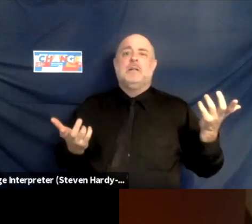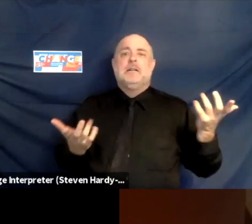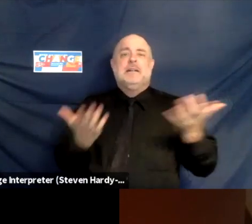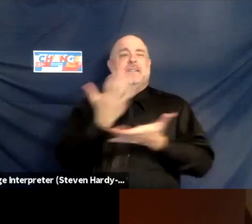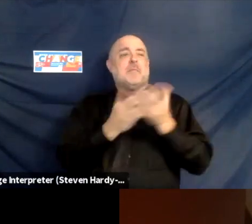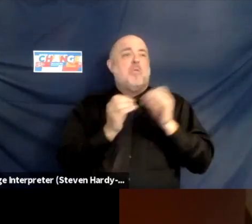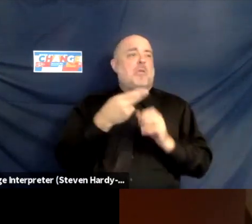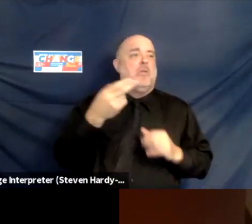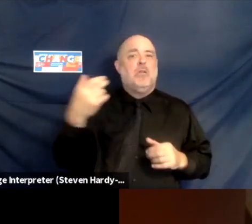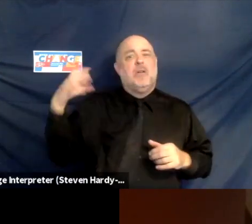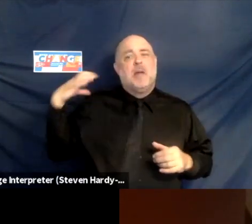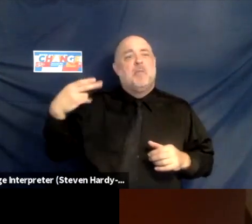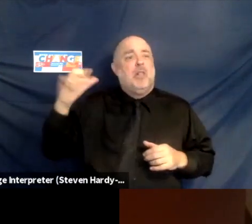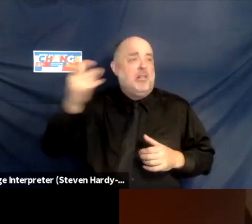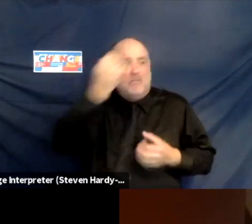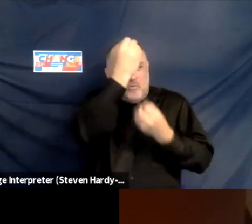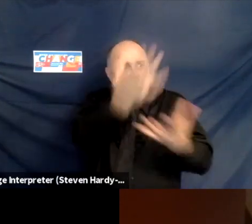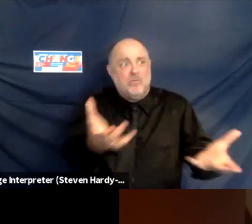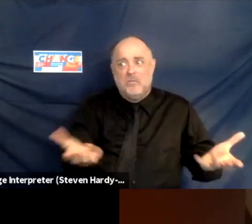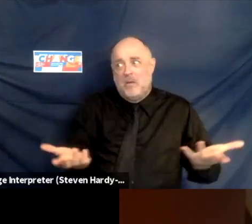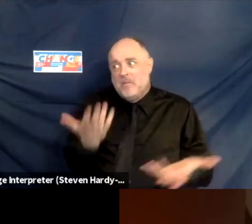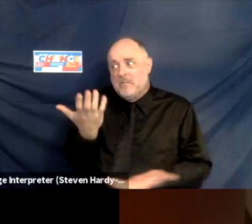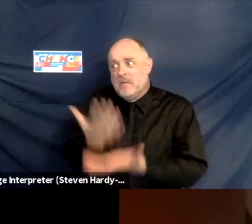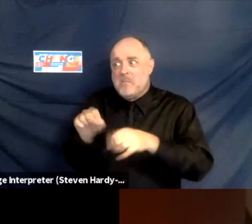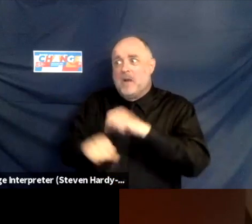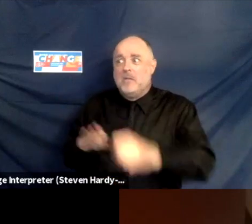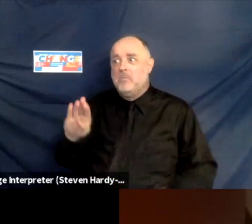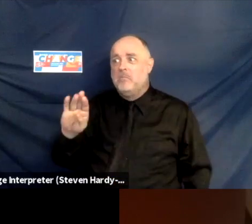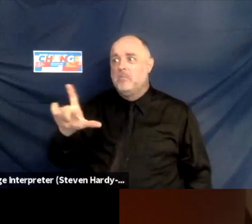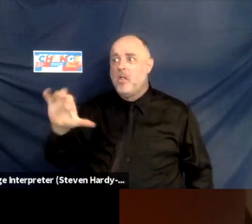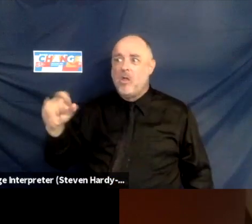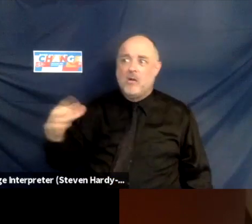Hill news, or hopefully some of the bike blogs, things like that.